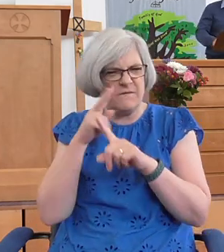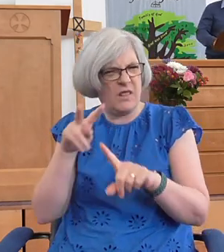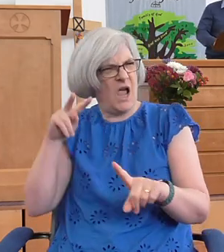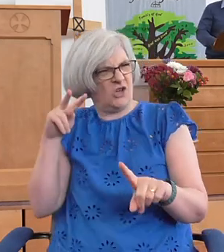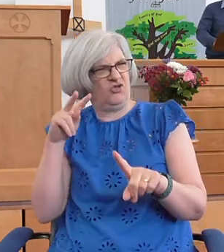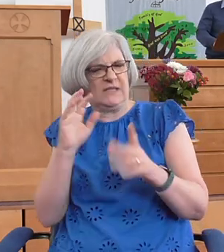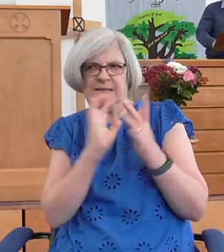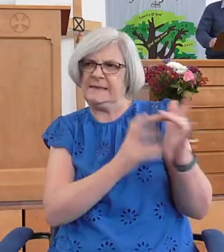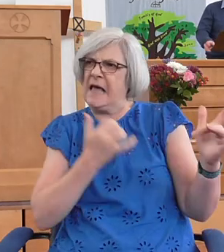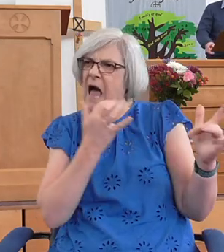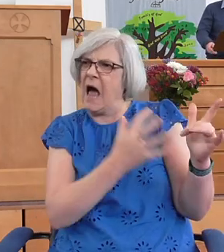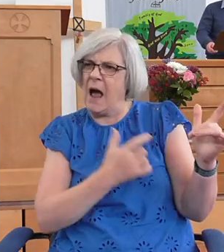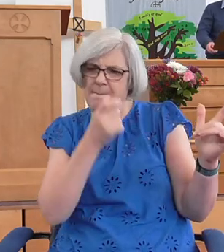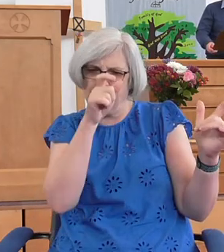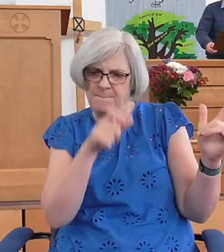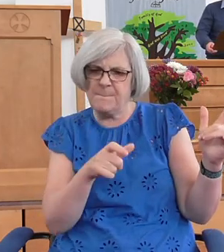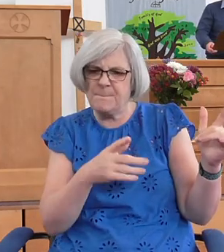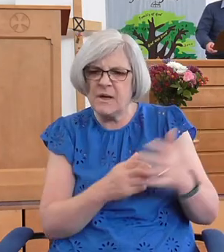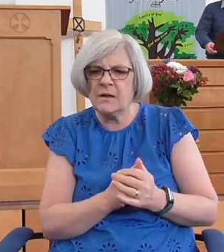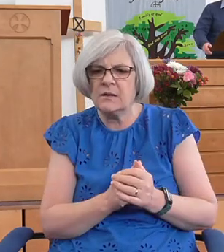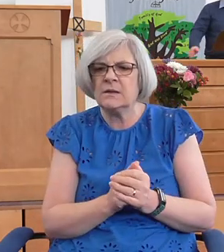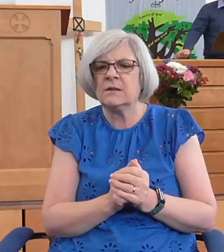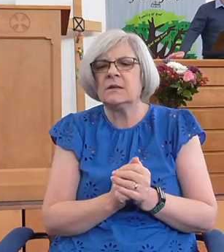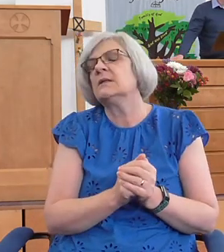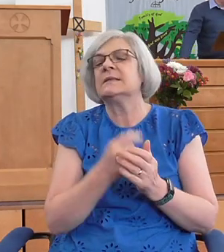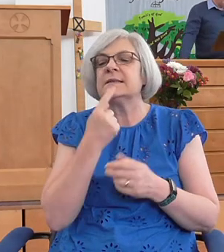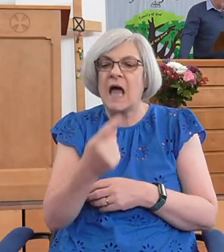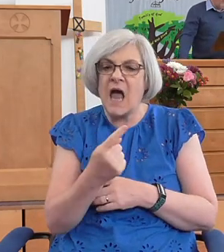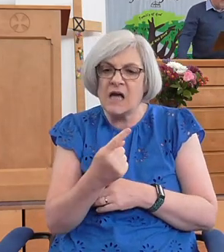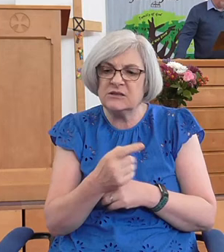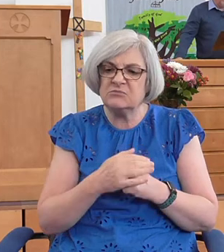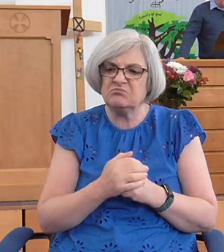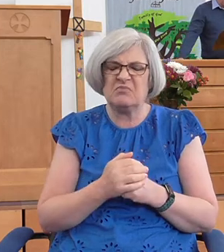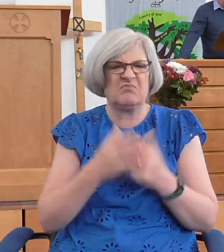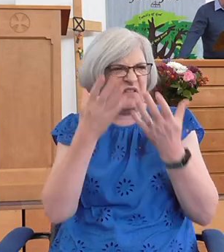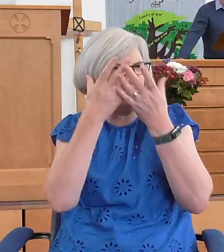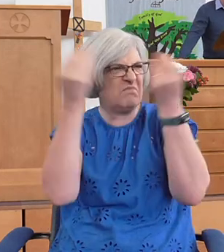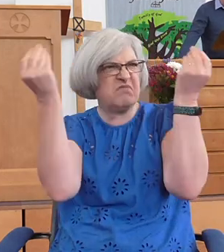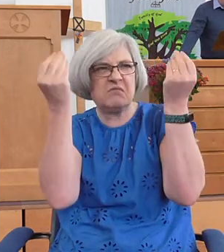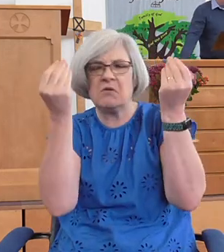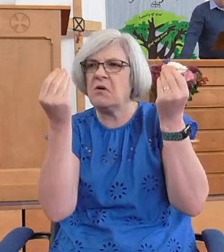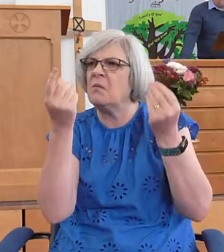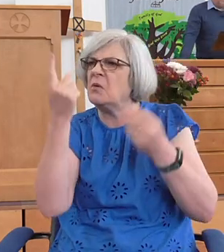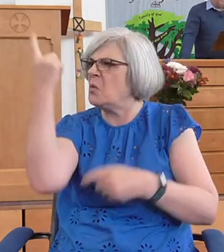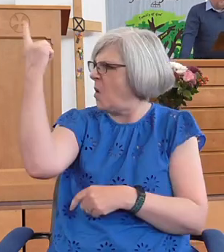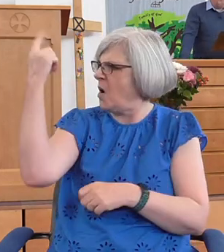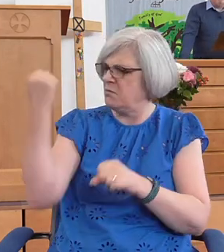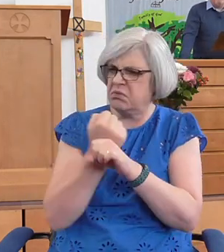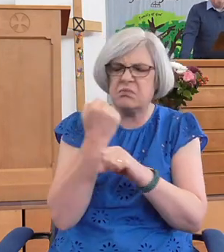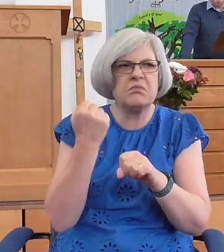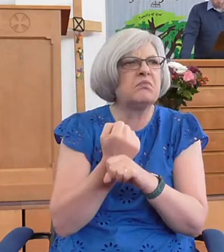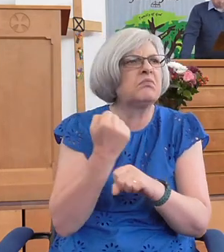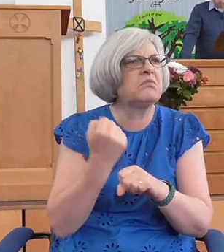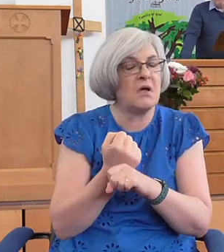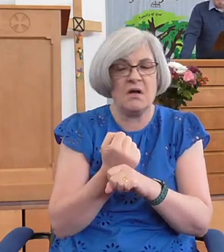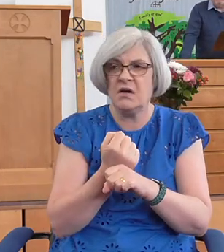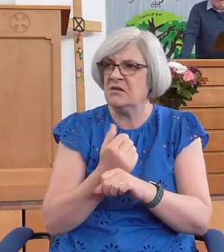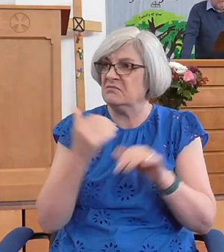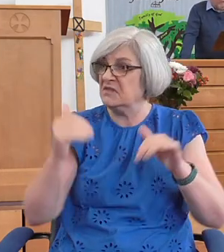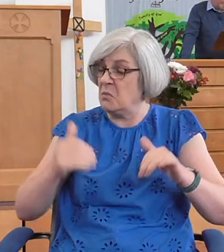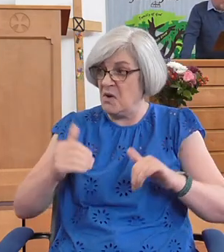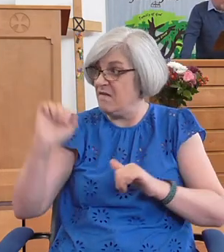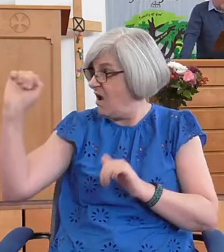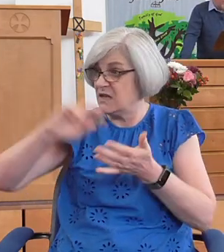Psalm 196, who said, "They soon forgot what God had done and did not wait for his plan